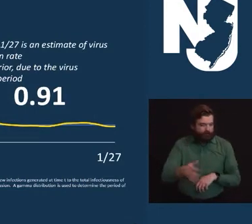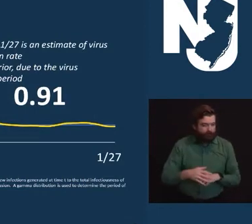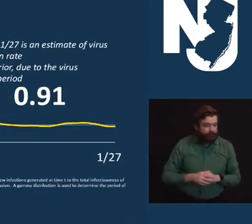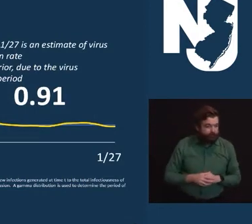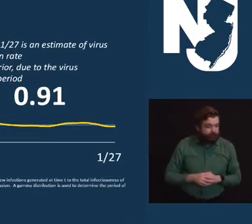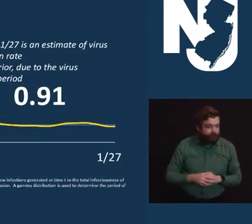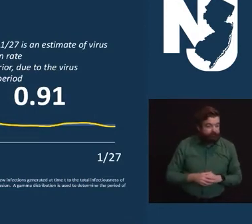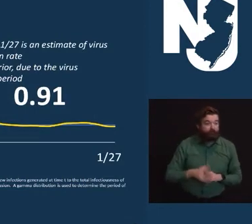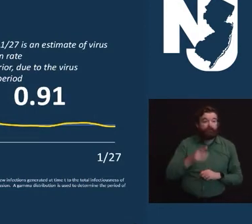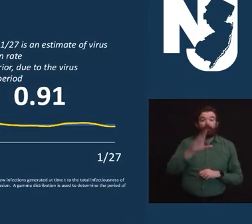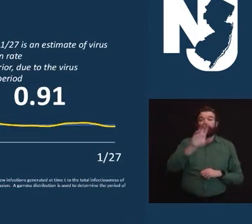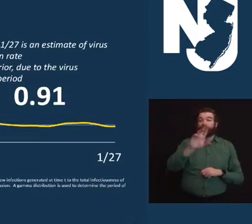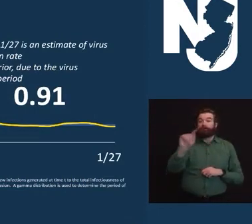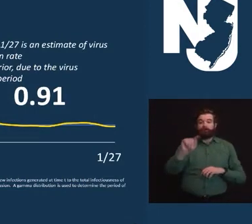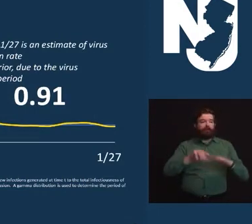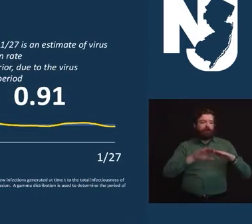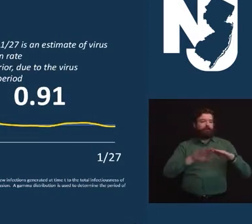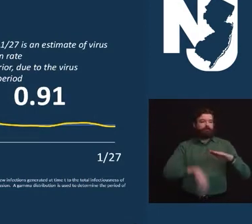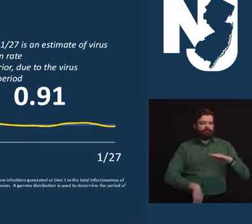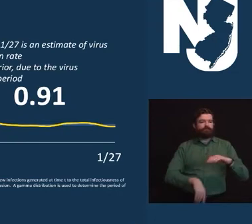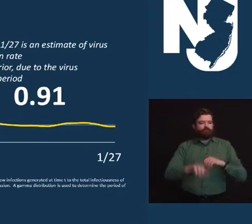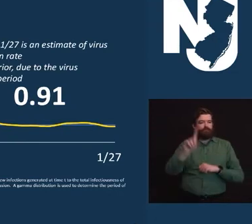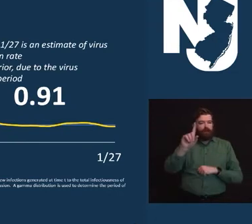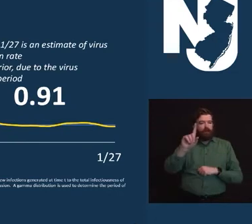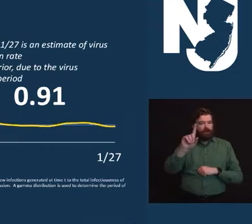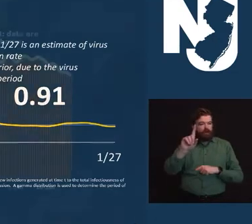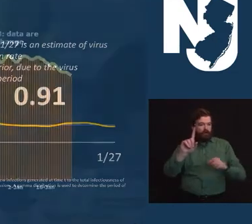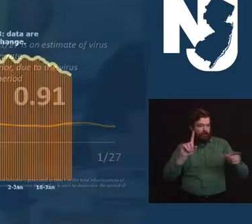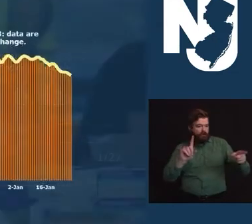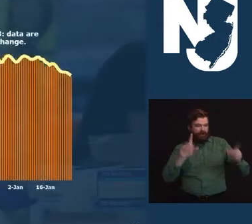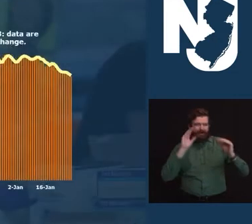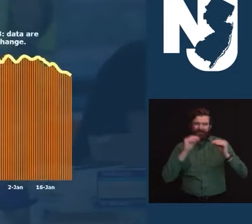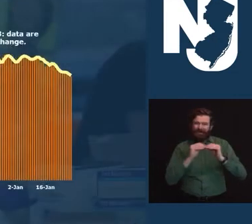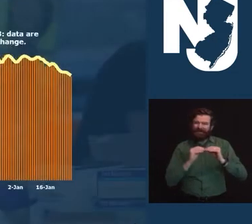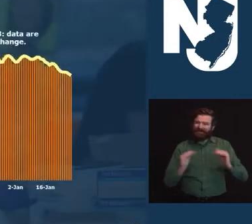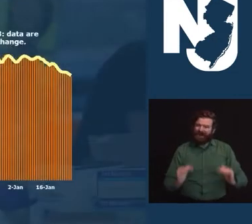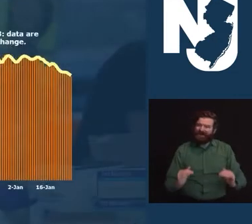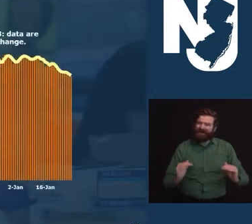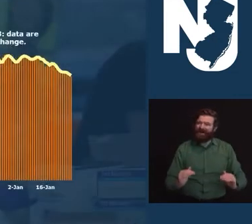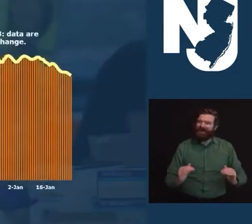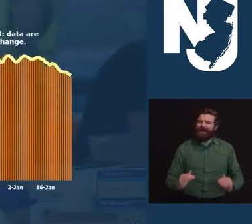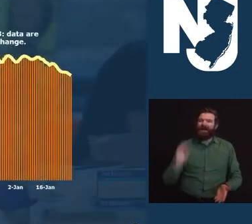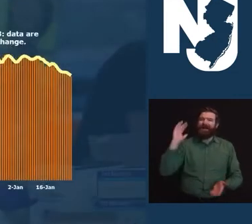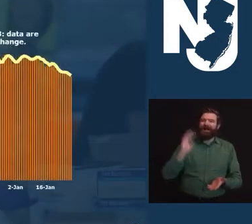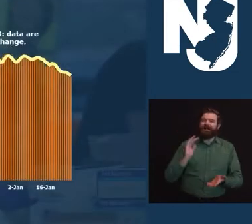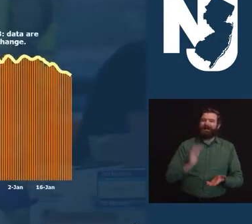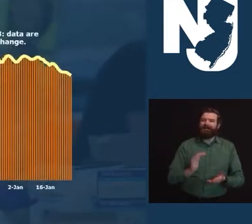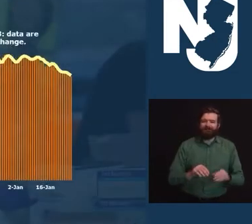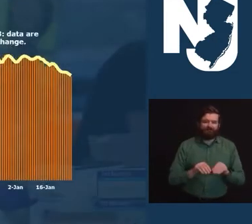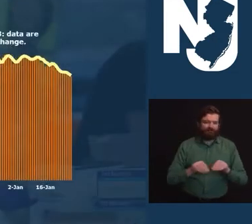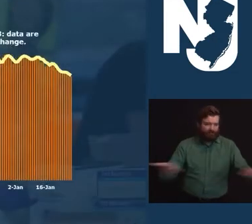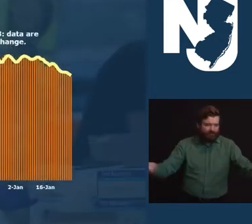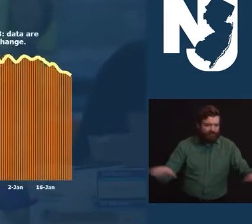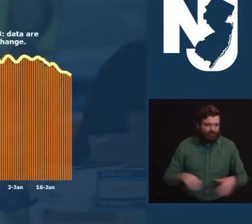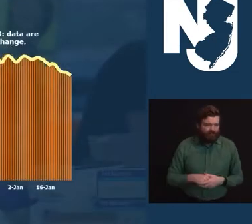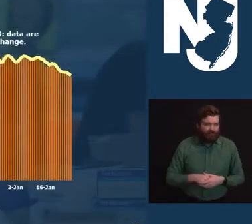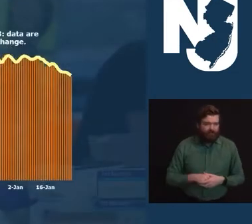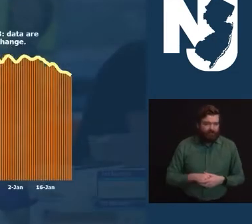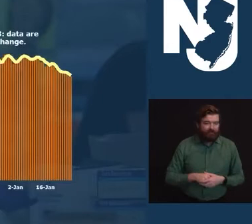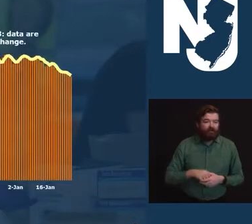least, it keeps going lower. In our hospitals last night, a total of